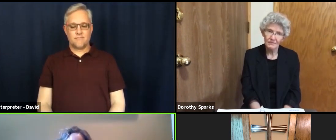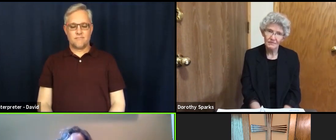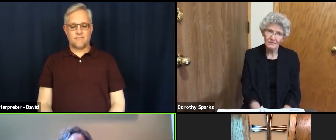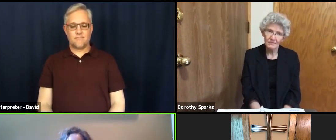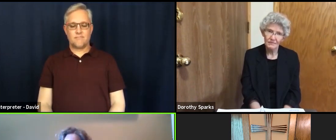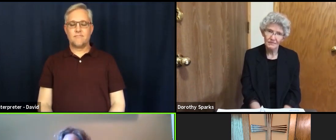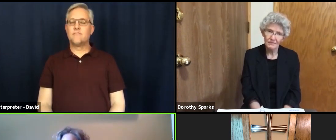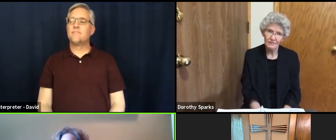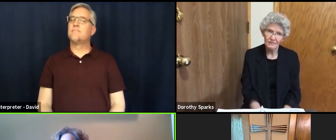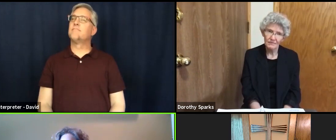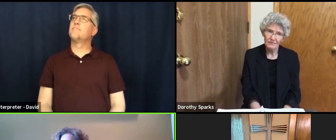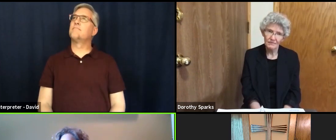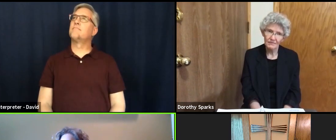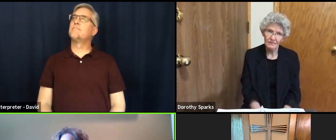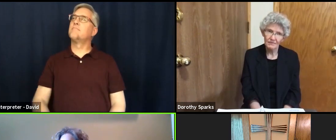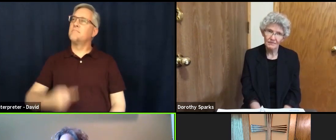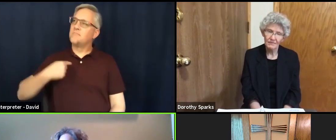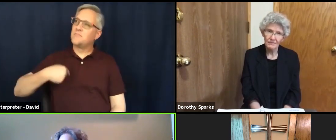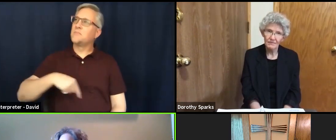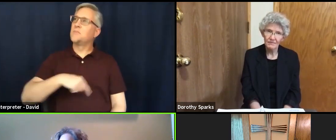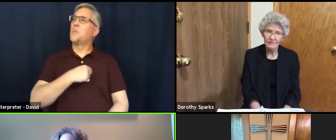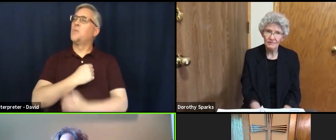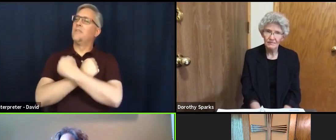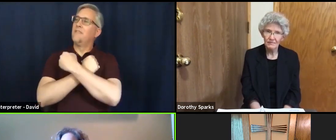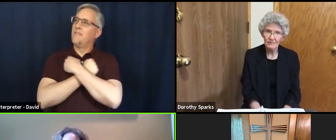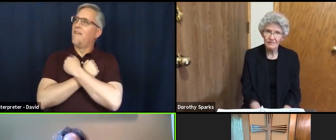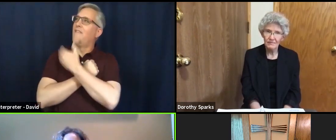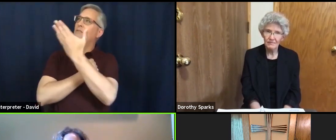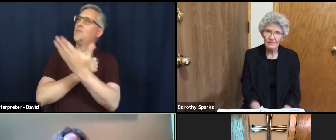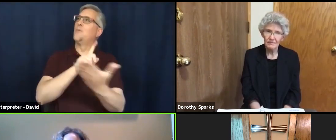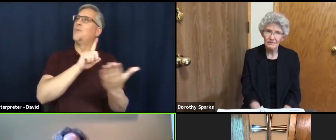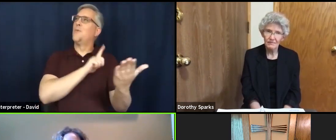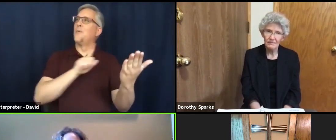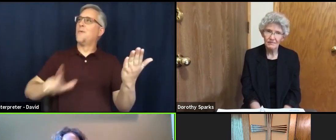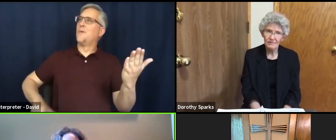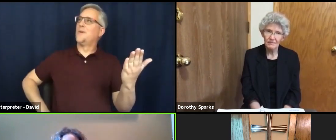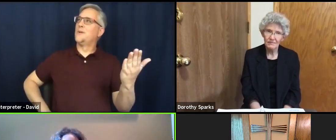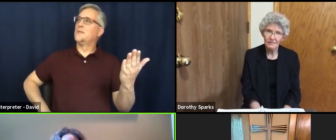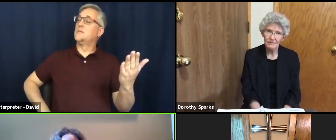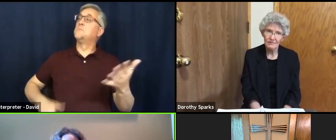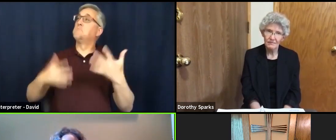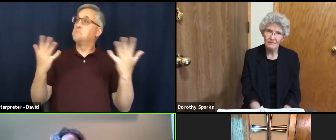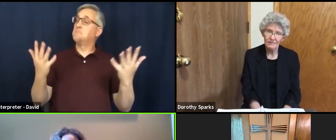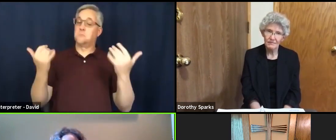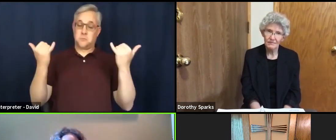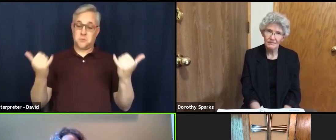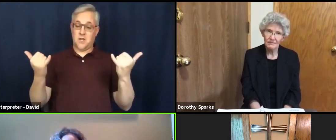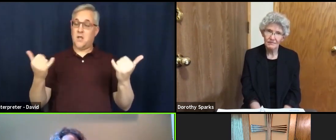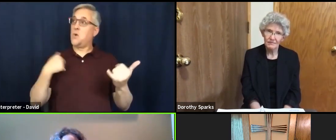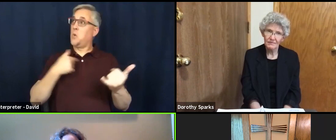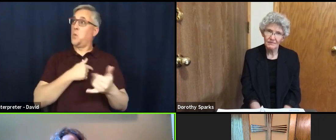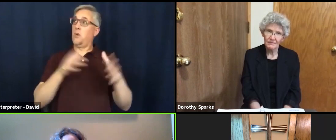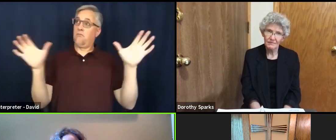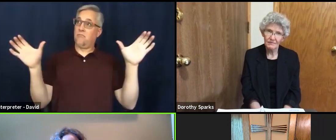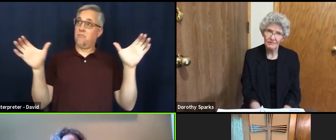We love you, Lord. And so here we are today to say,